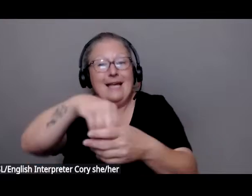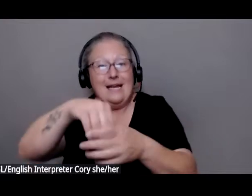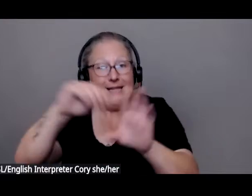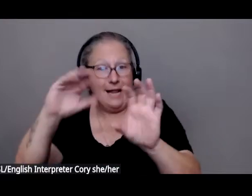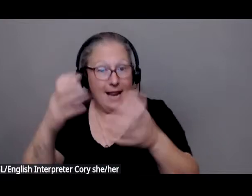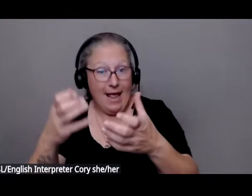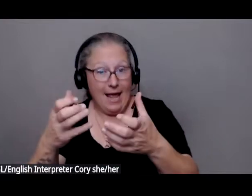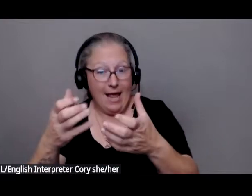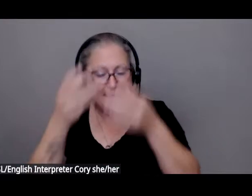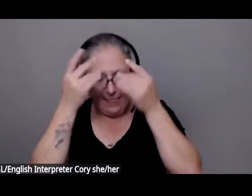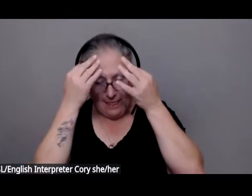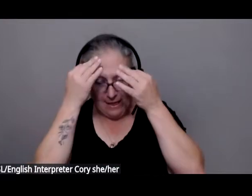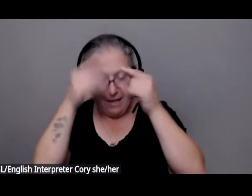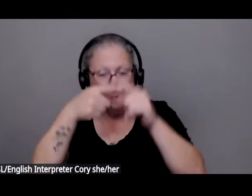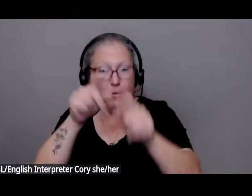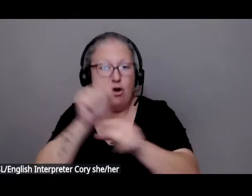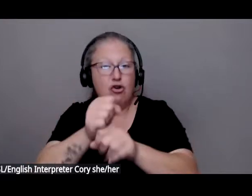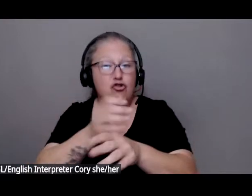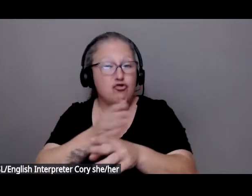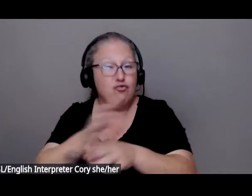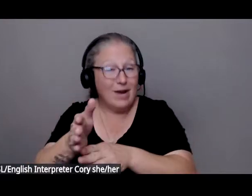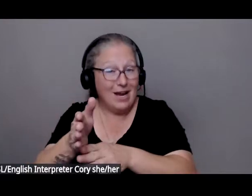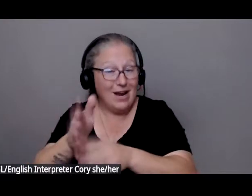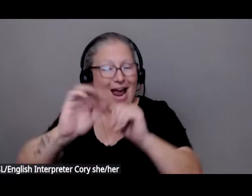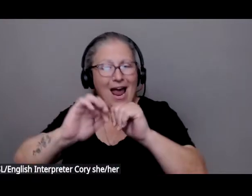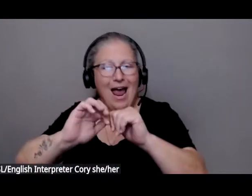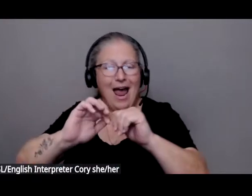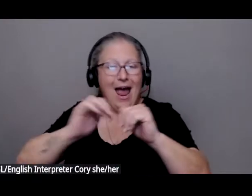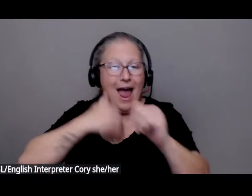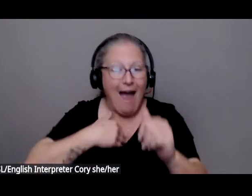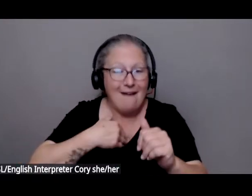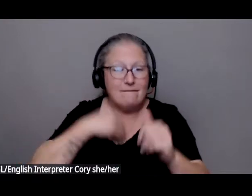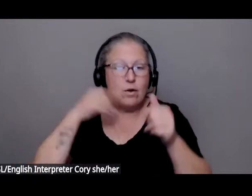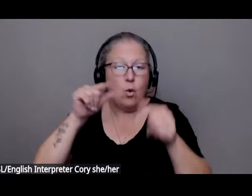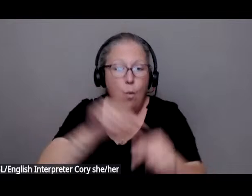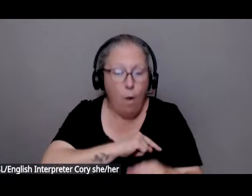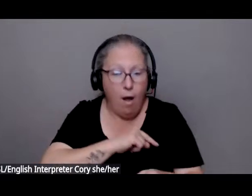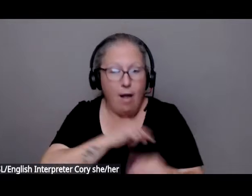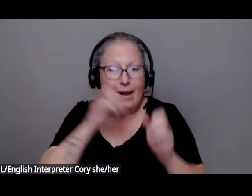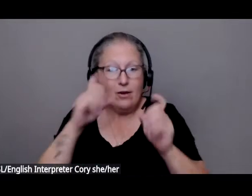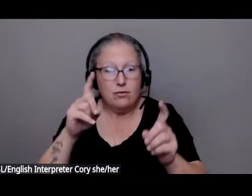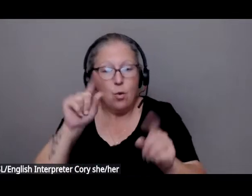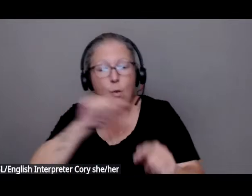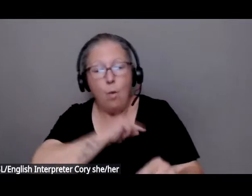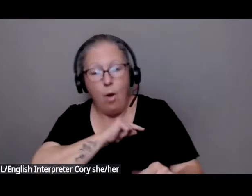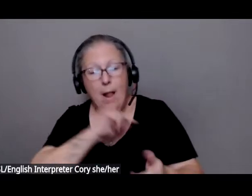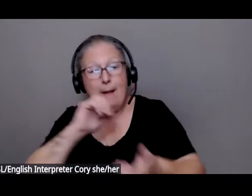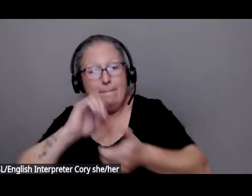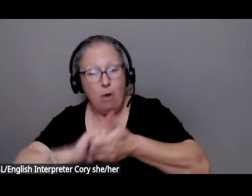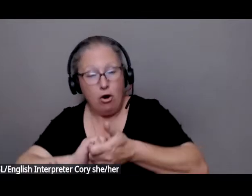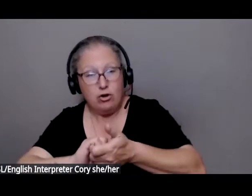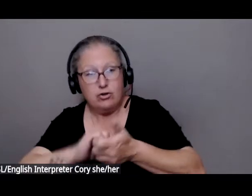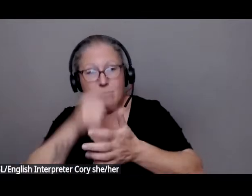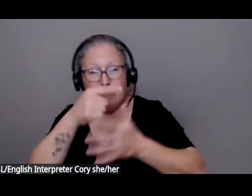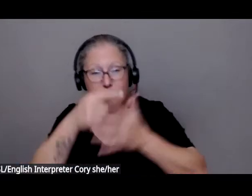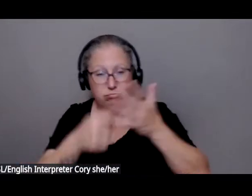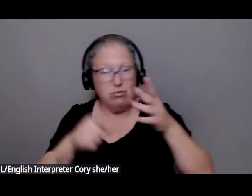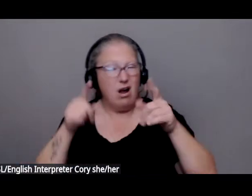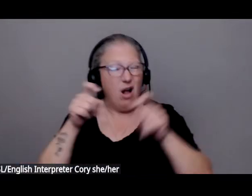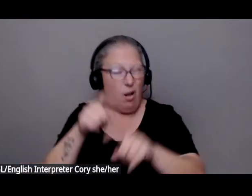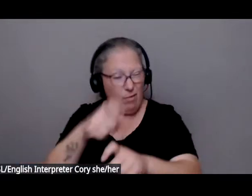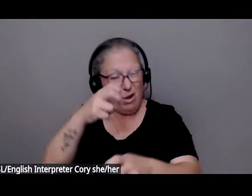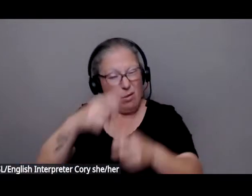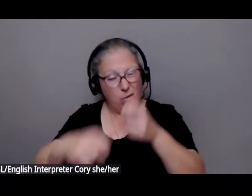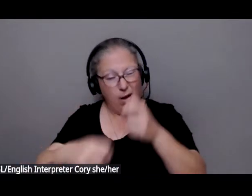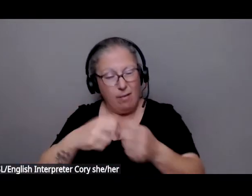classes, really thinking about careers, really having quality education, quality partnerships? These are all very complicated problems,